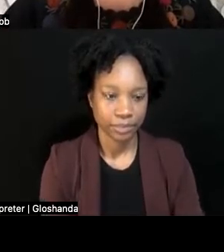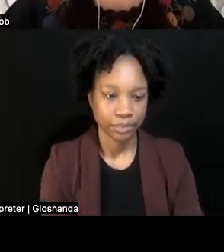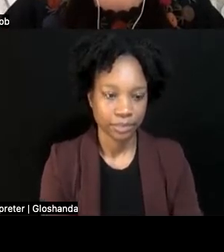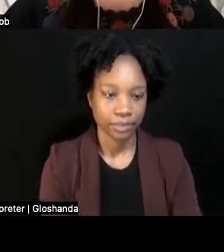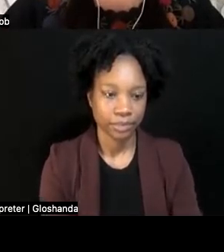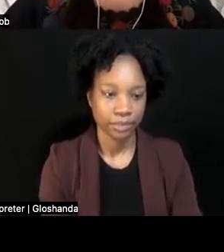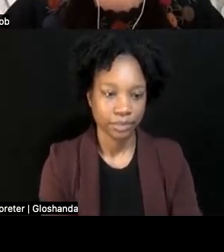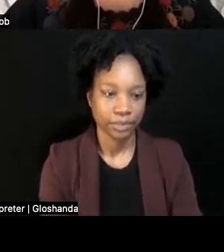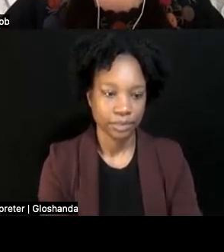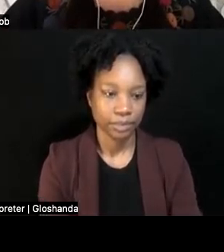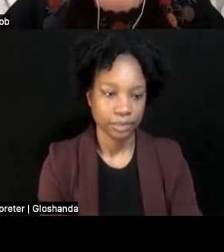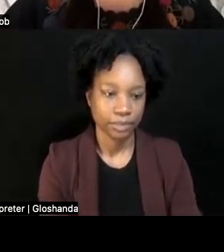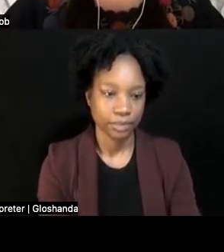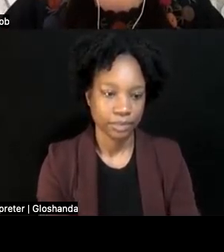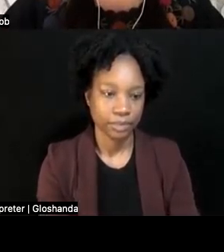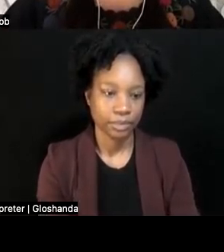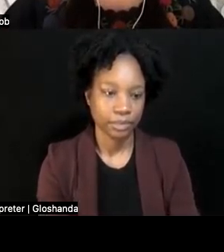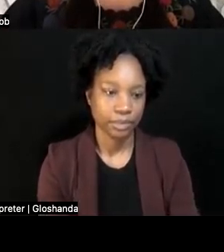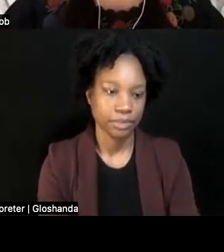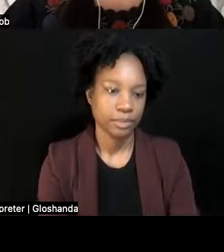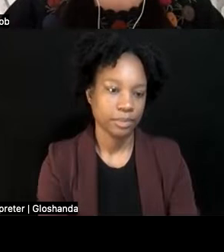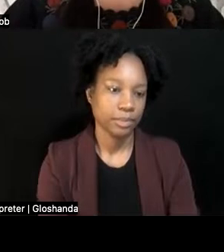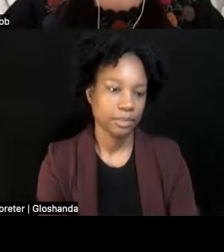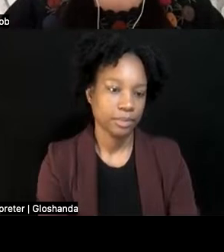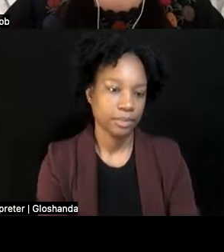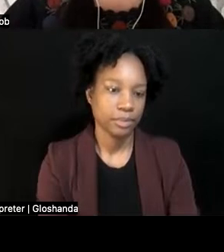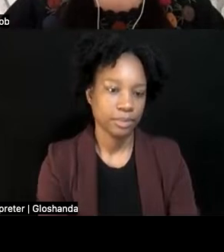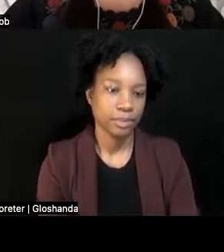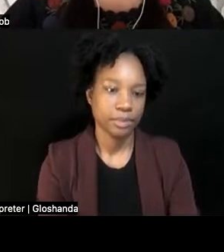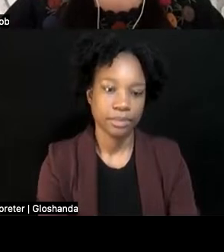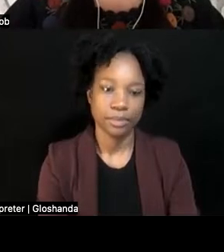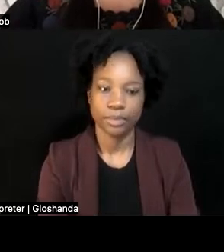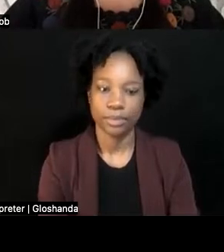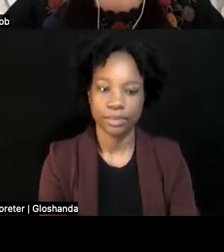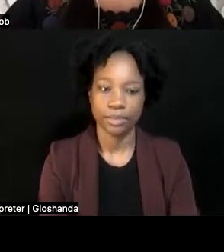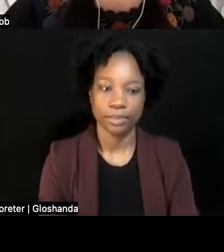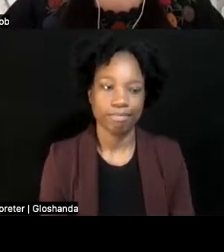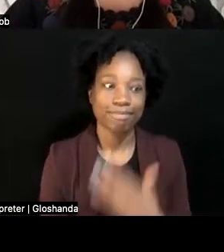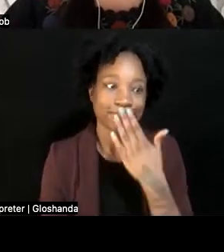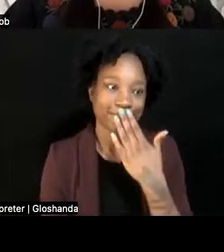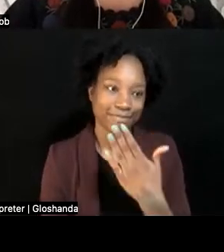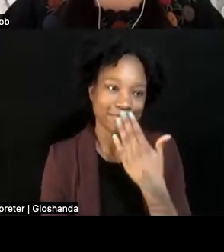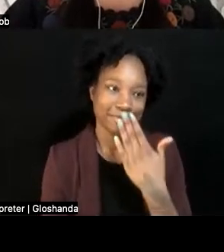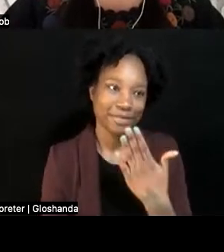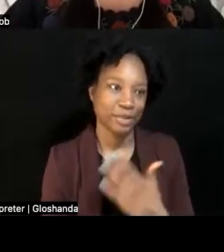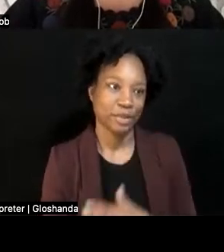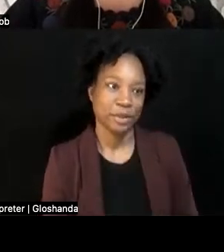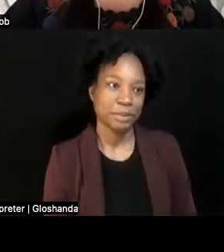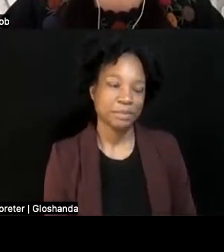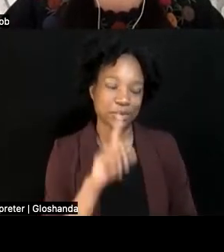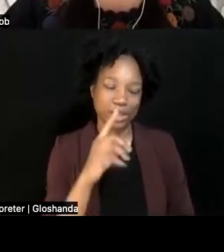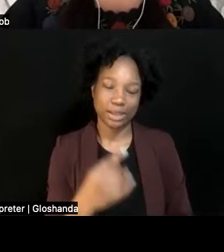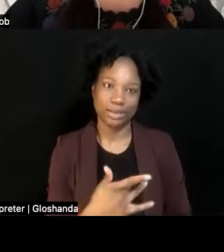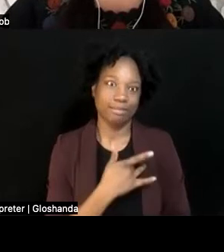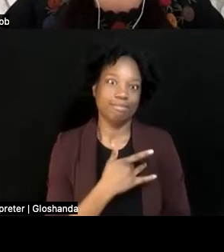Así será. Great. So I'm really been moved. We had just a quick conversation and I wish we could have picnics and hikes to talk